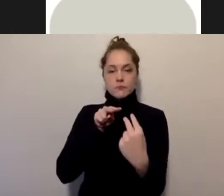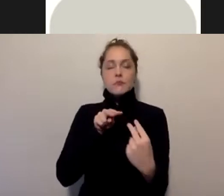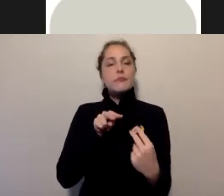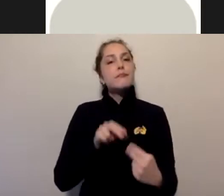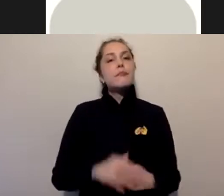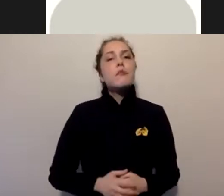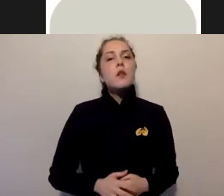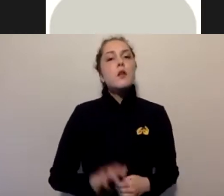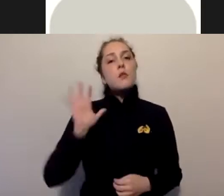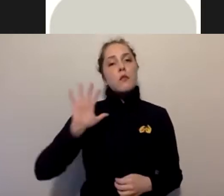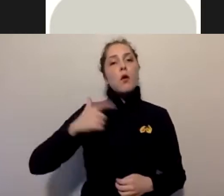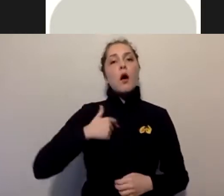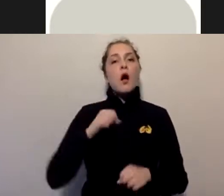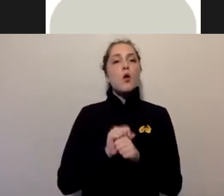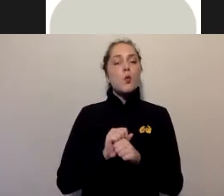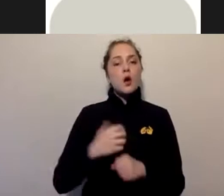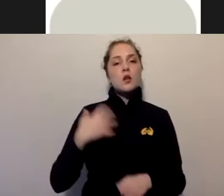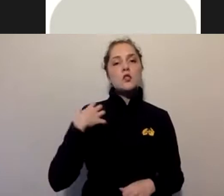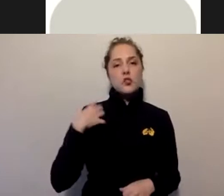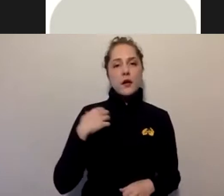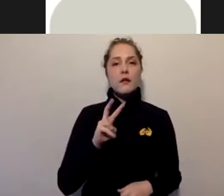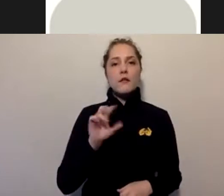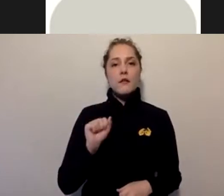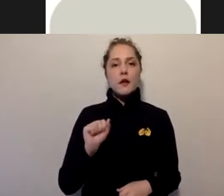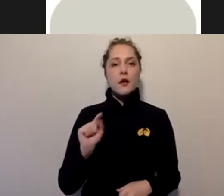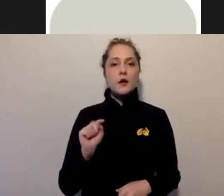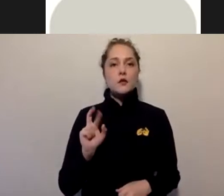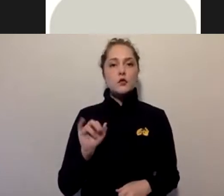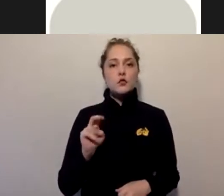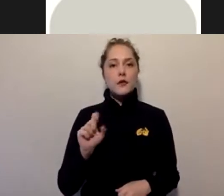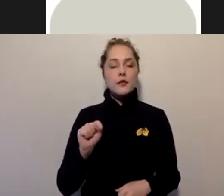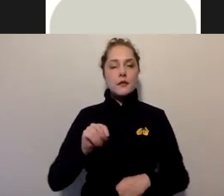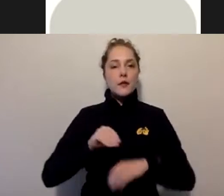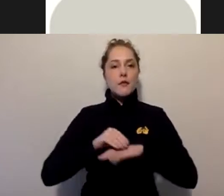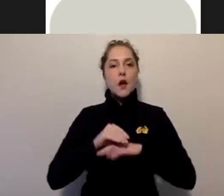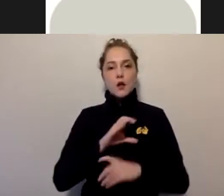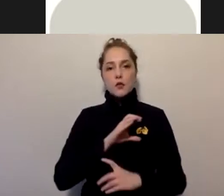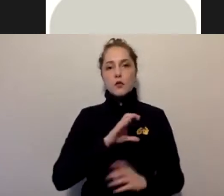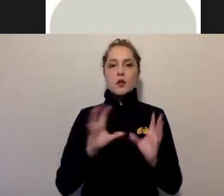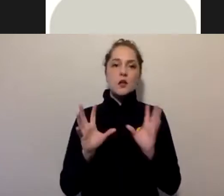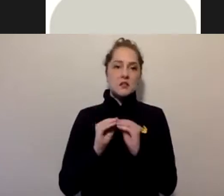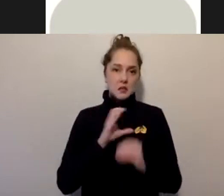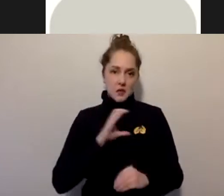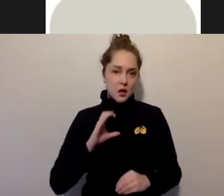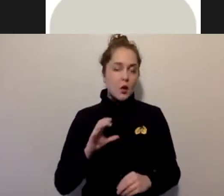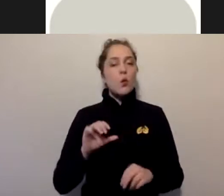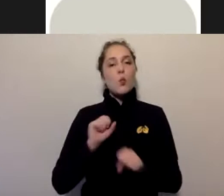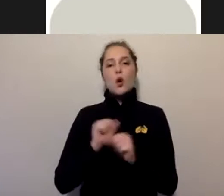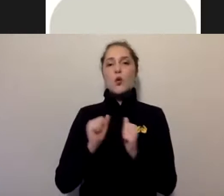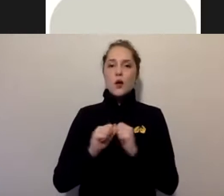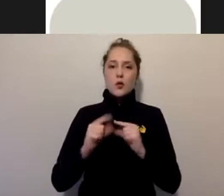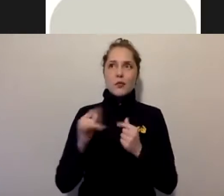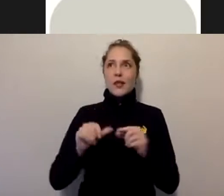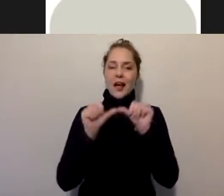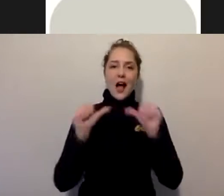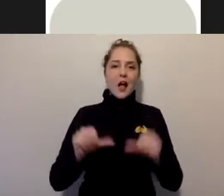when I was the chair of the VIA Transit Advisory Committee was actually work with groups like the Alamo Council for the